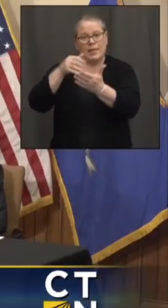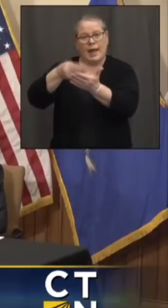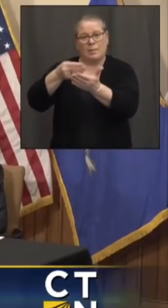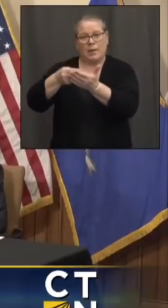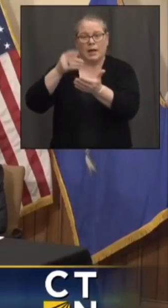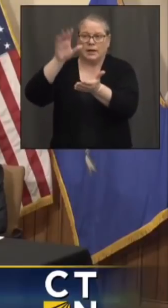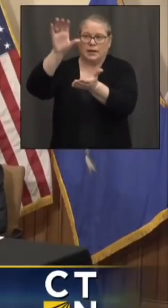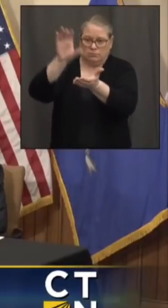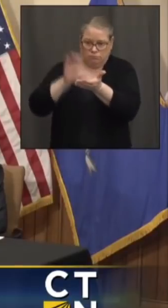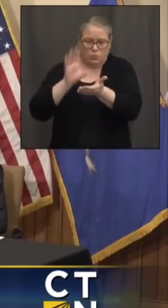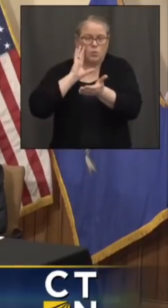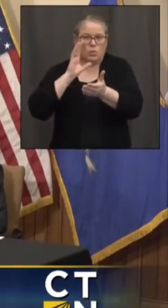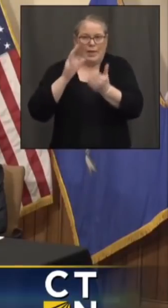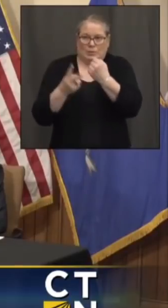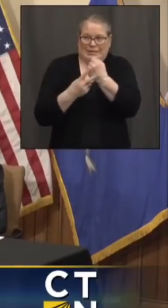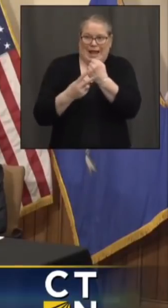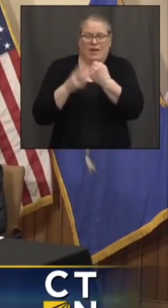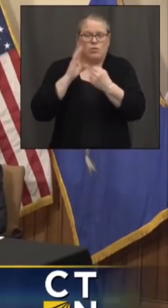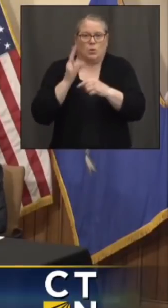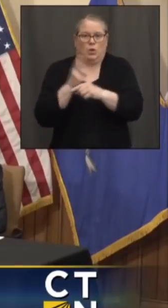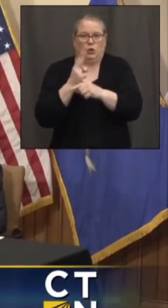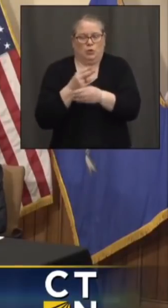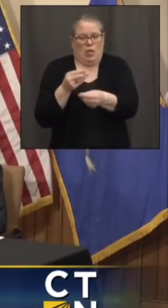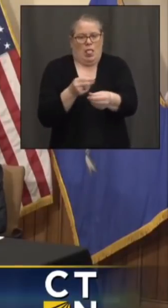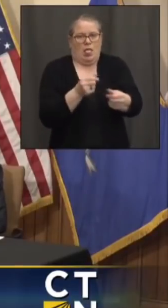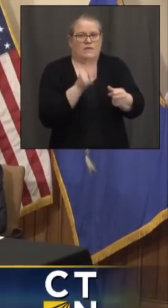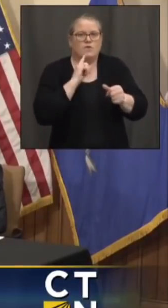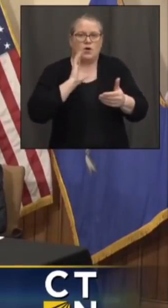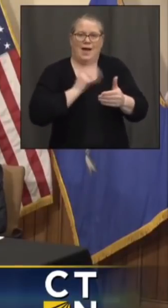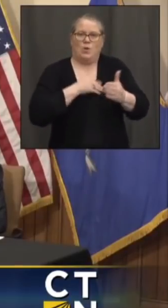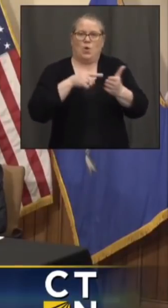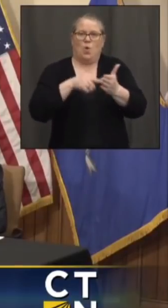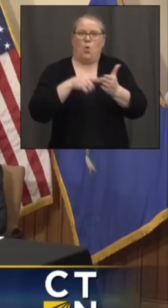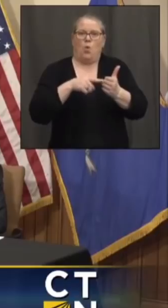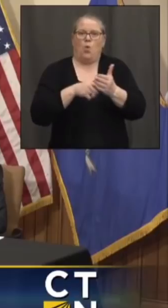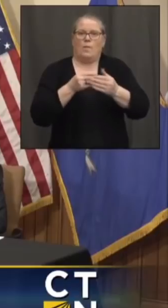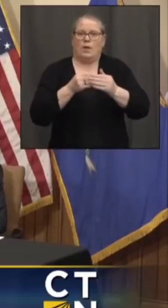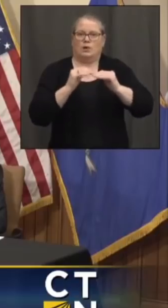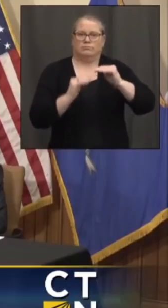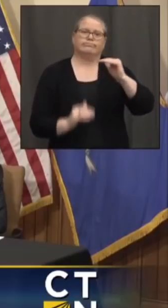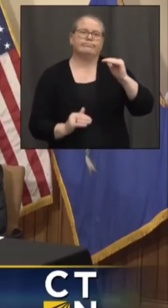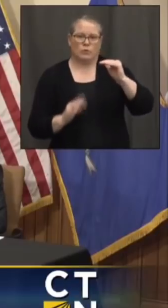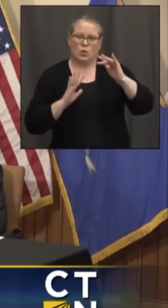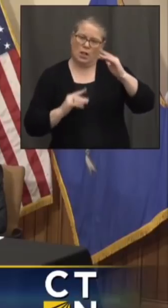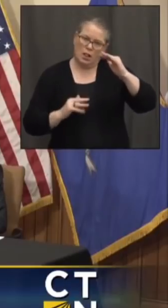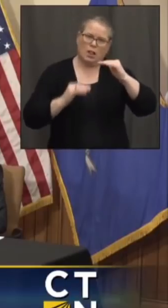Northern? Paul, do you have thoughts on that yet?